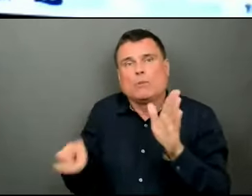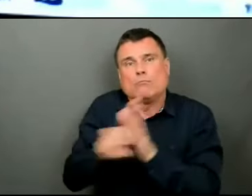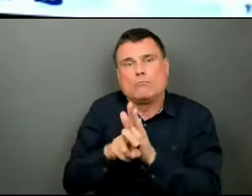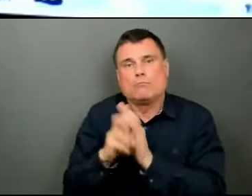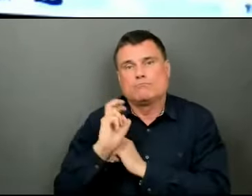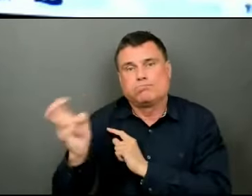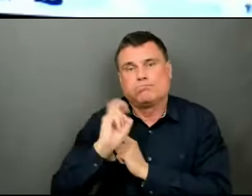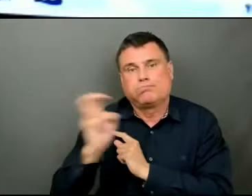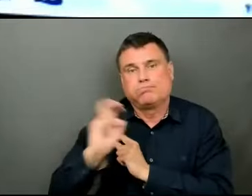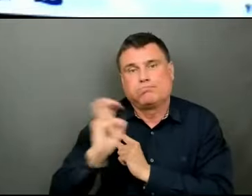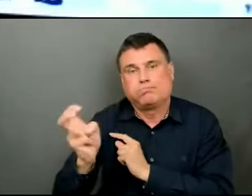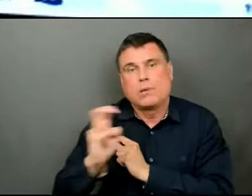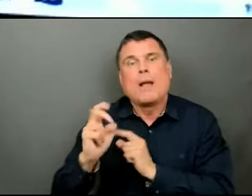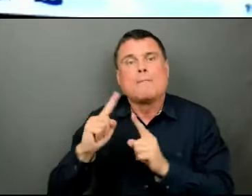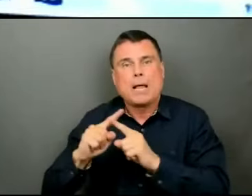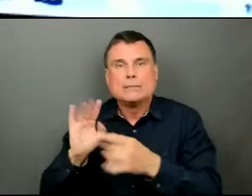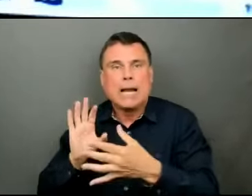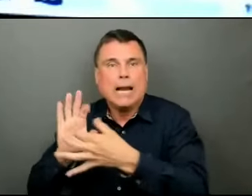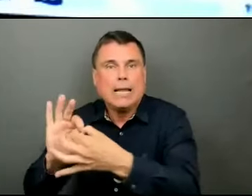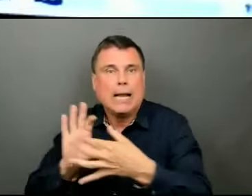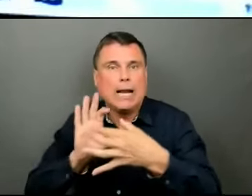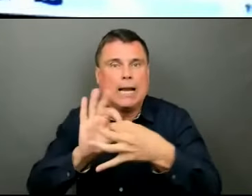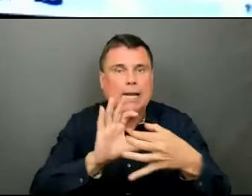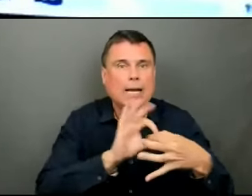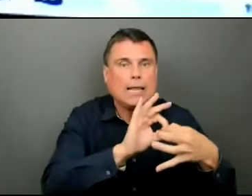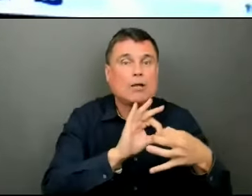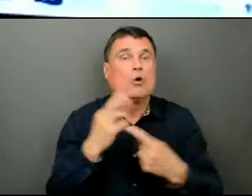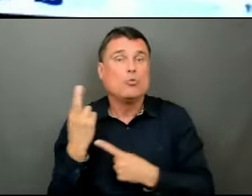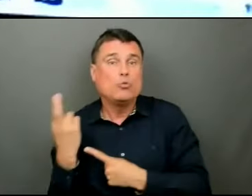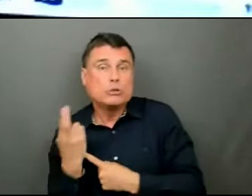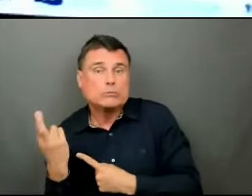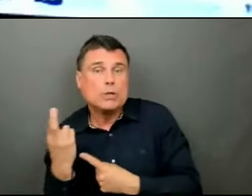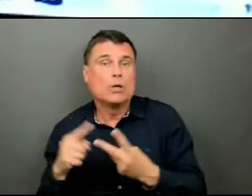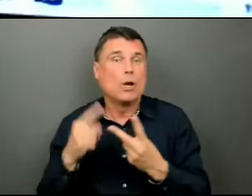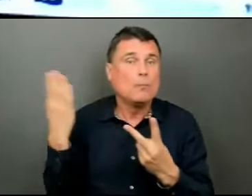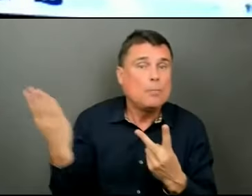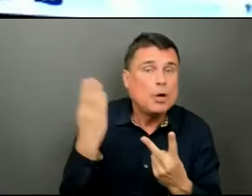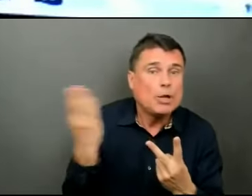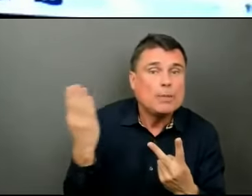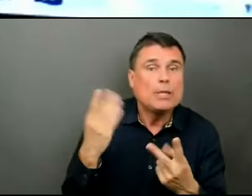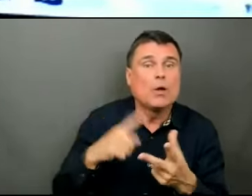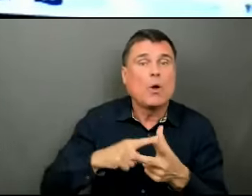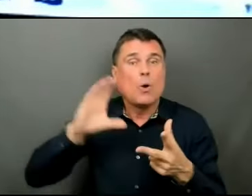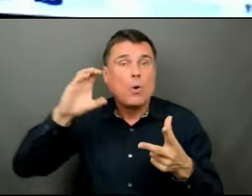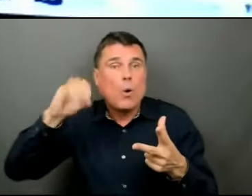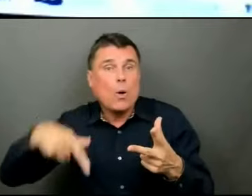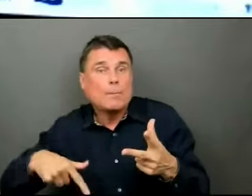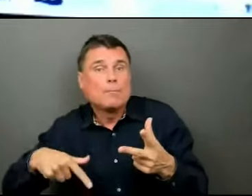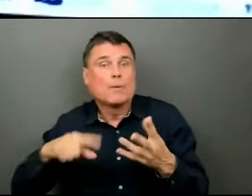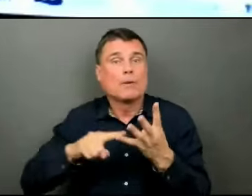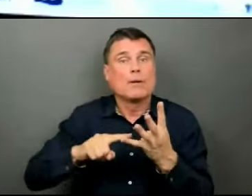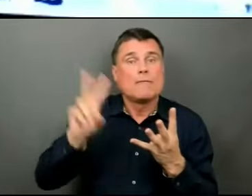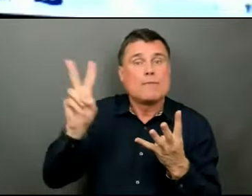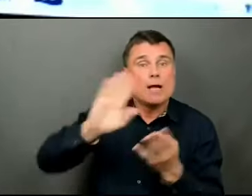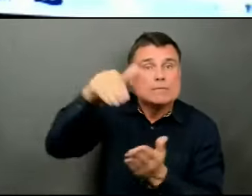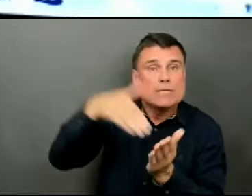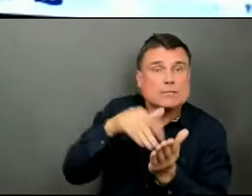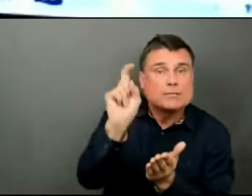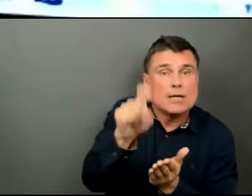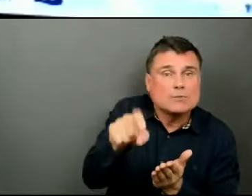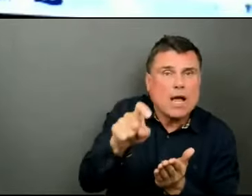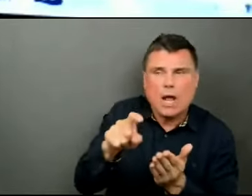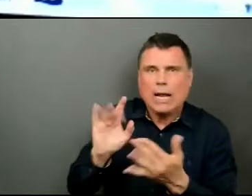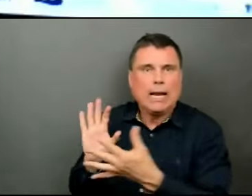lines, including service to Richmond, Burnaby, Coquitlam, and Vancouver Centre. Everyone knows that cities